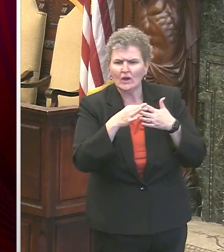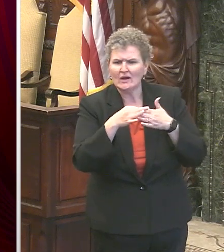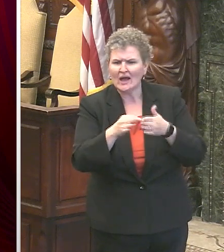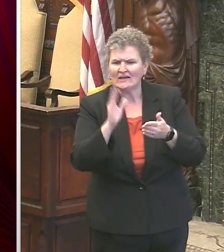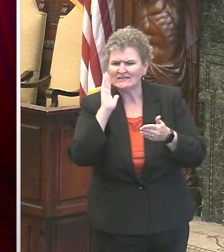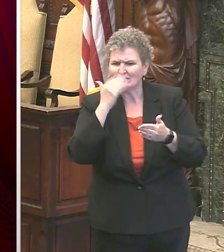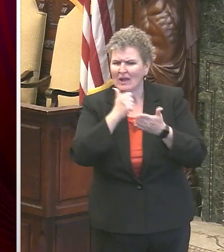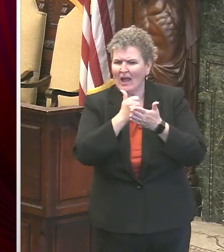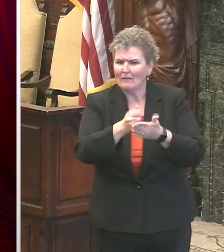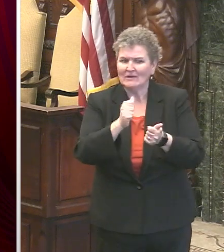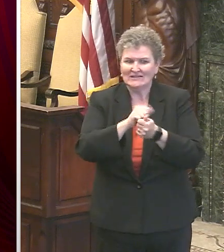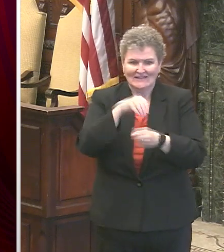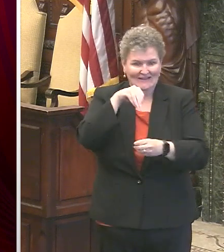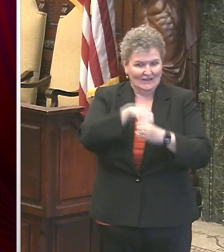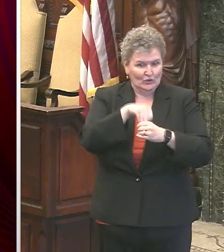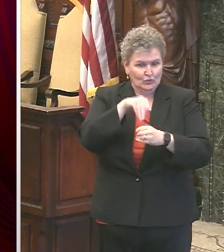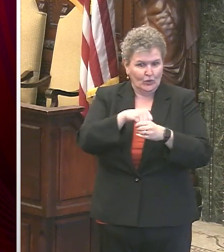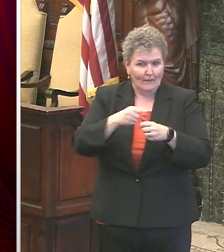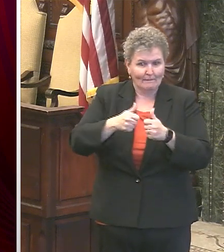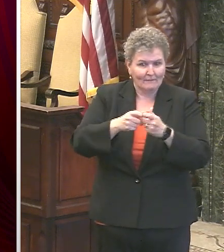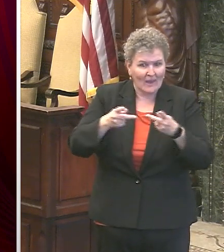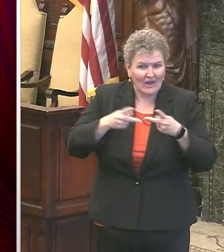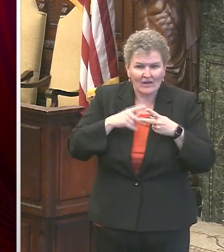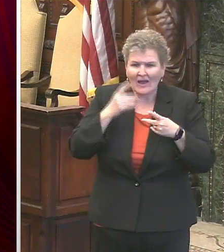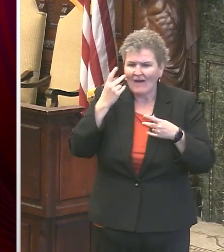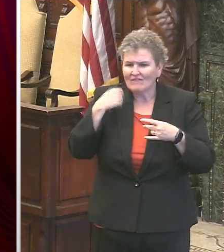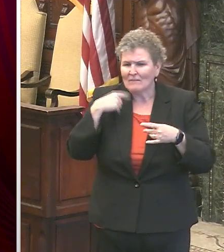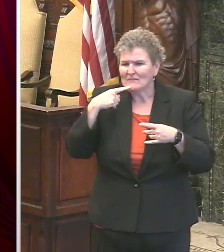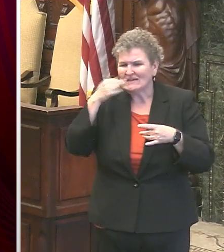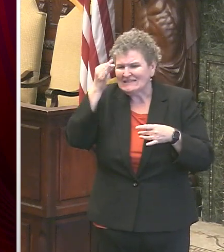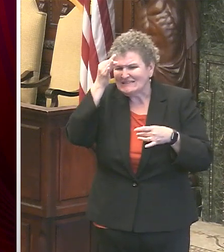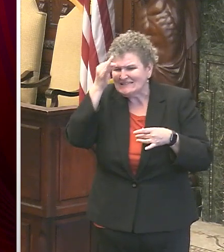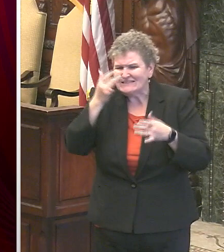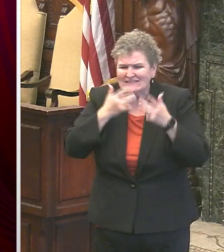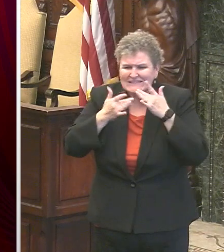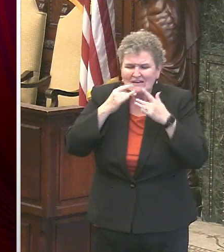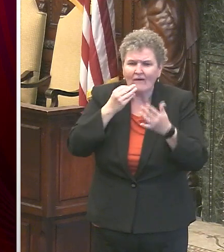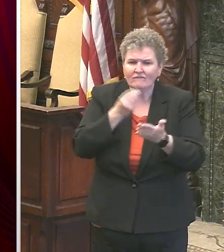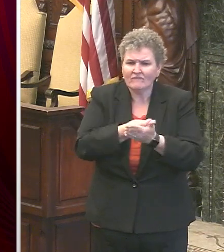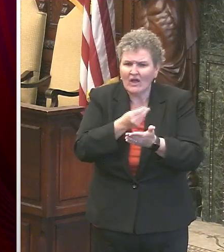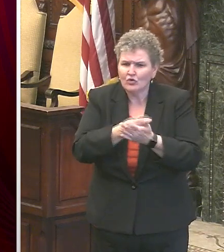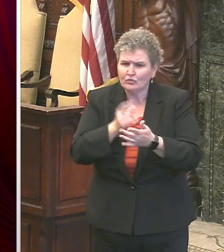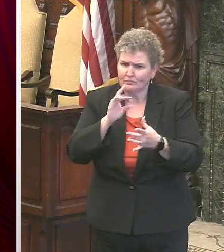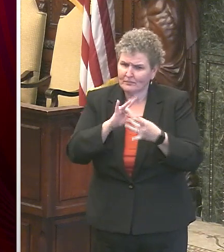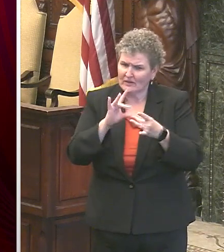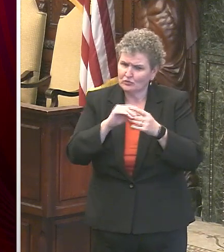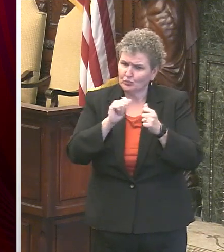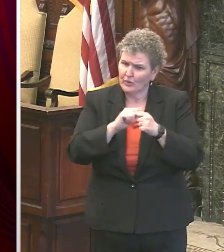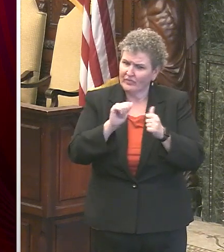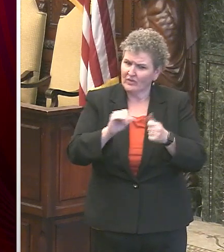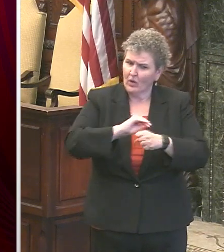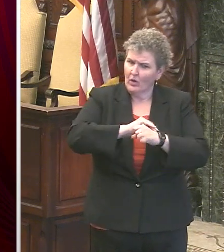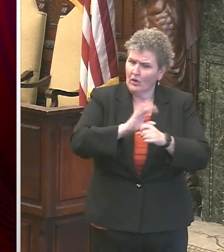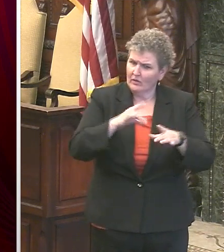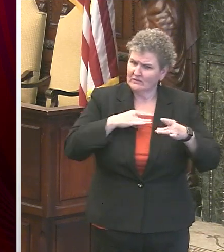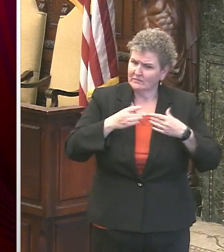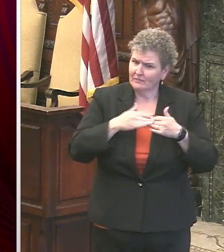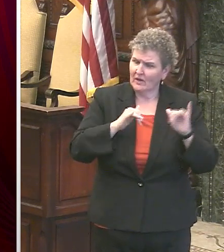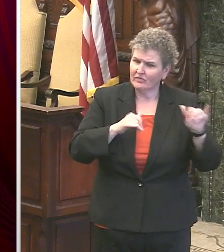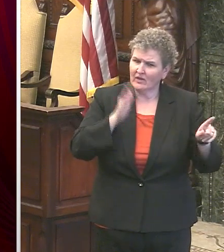indoor venues, some of whom are barely hanging on financially. I'm wondering if you have any message for those business owners about their